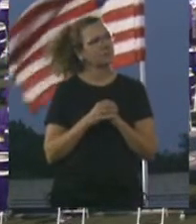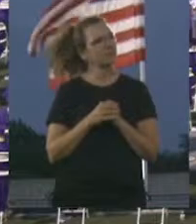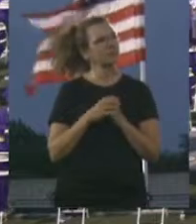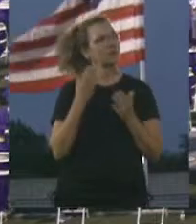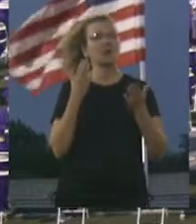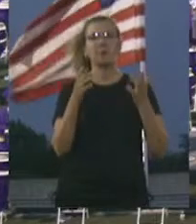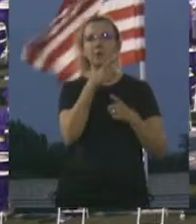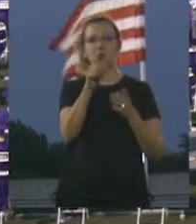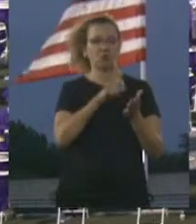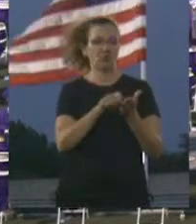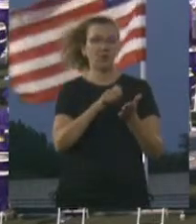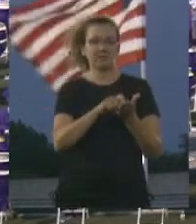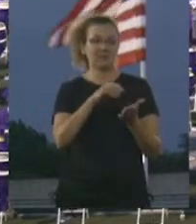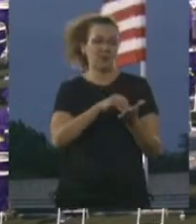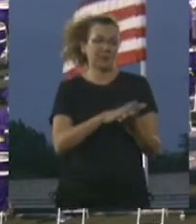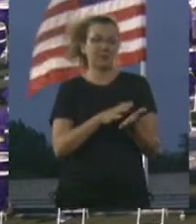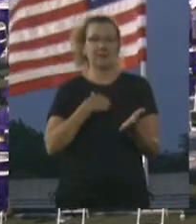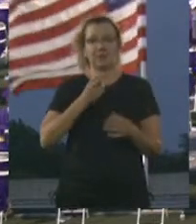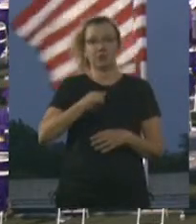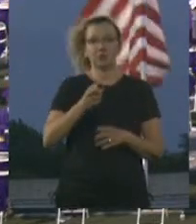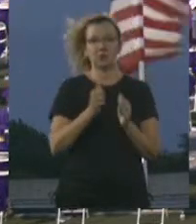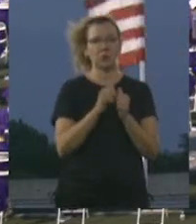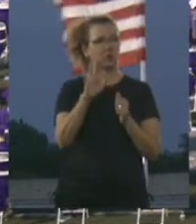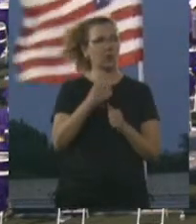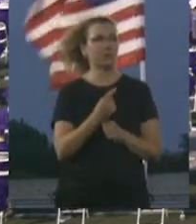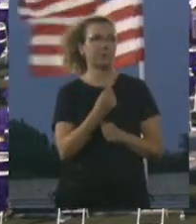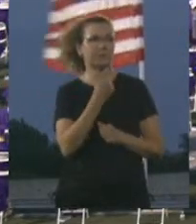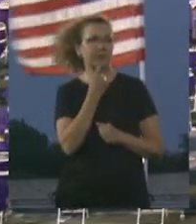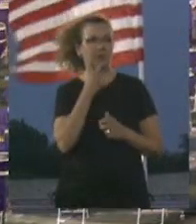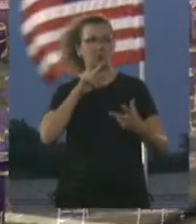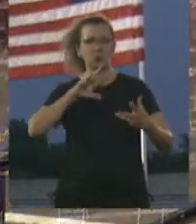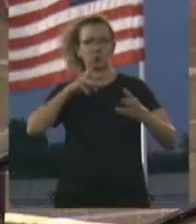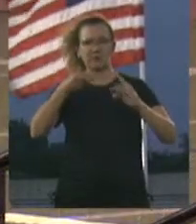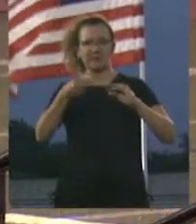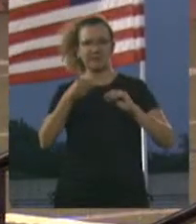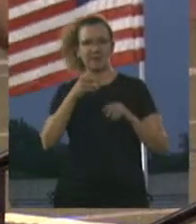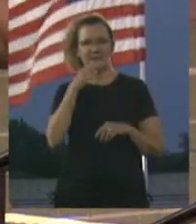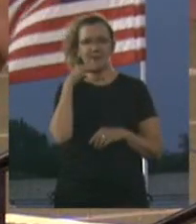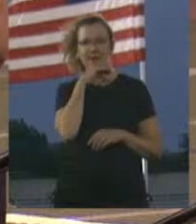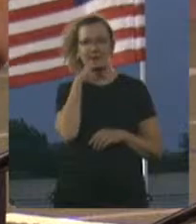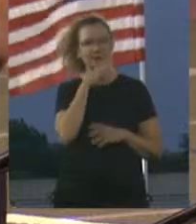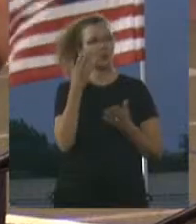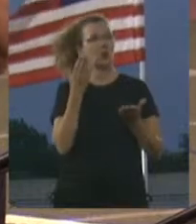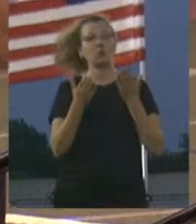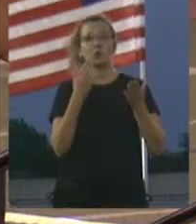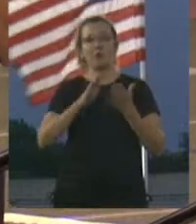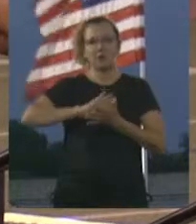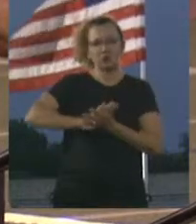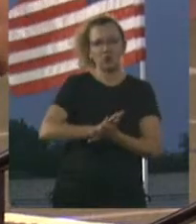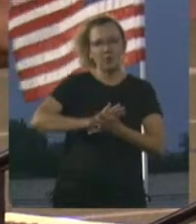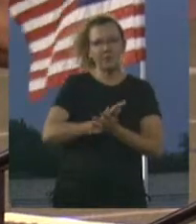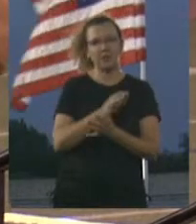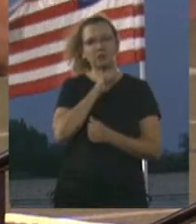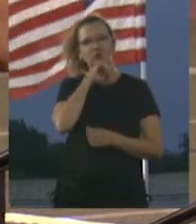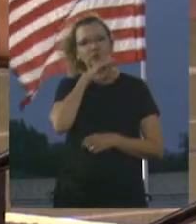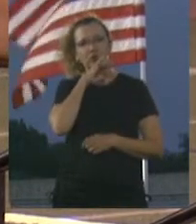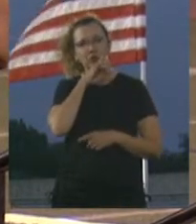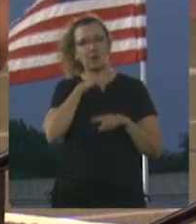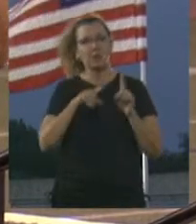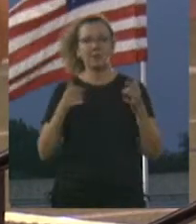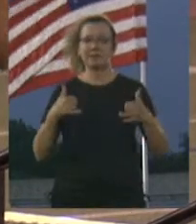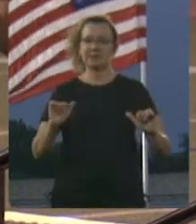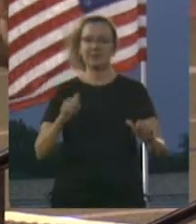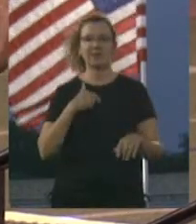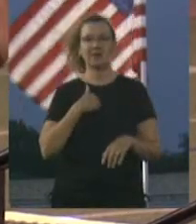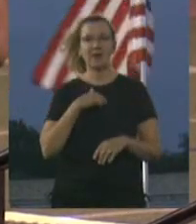may write me down in history with your bitter, twisted lies. You may trod me in the very dirt, but